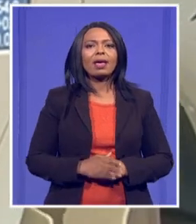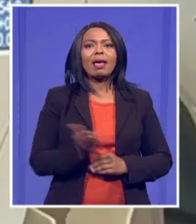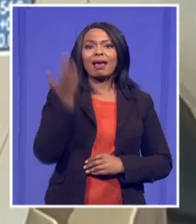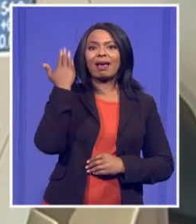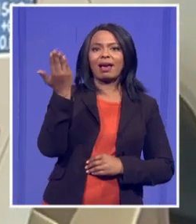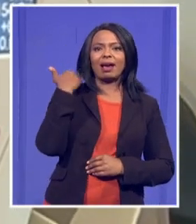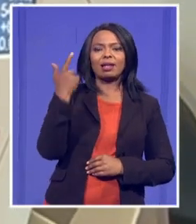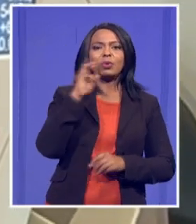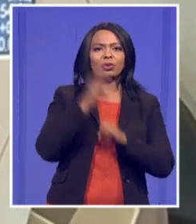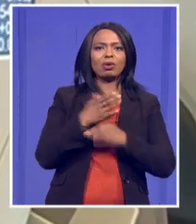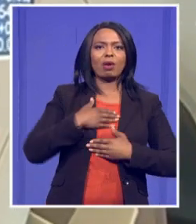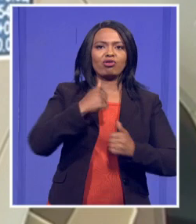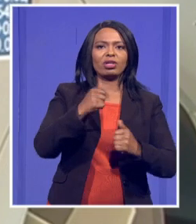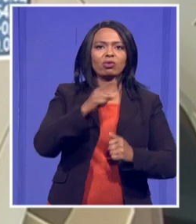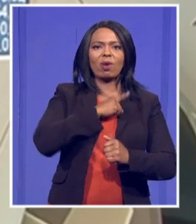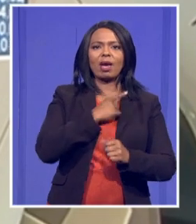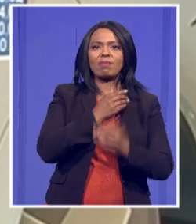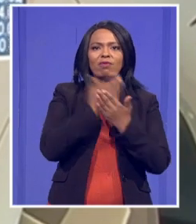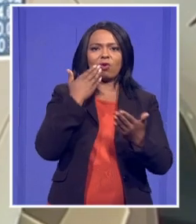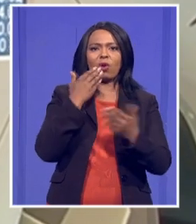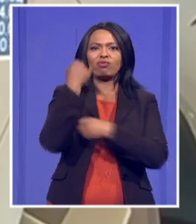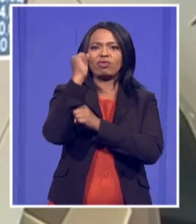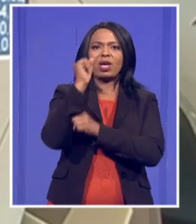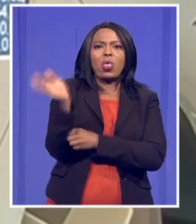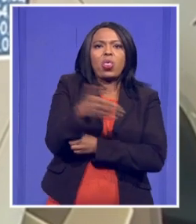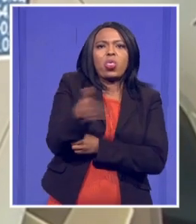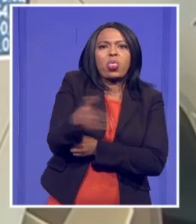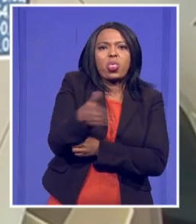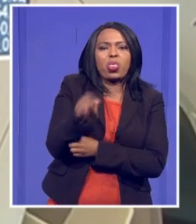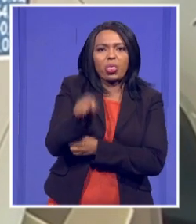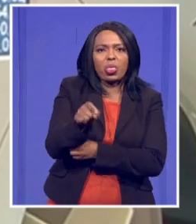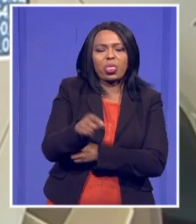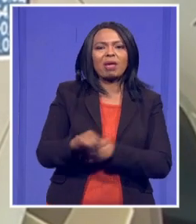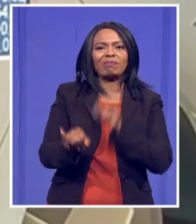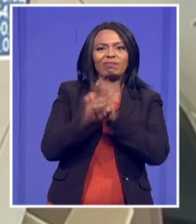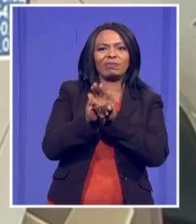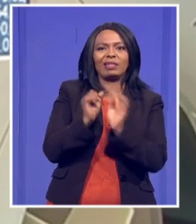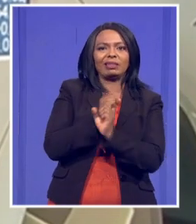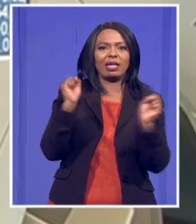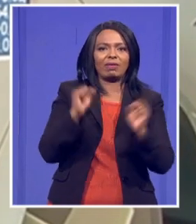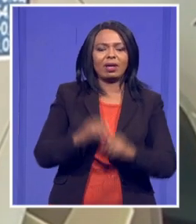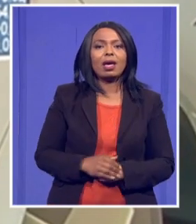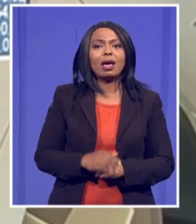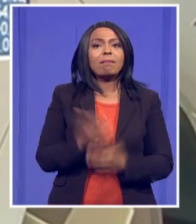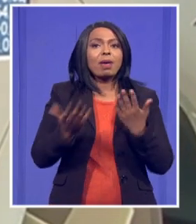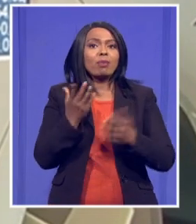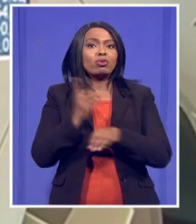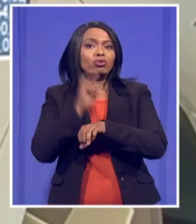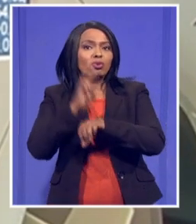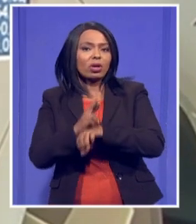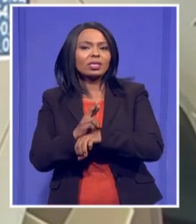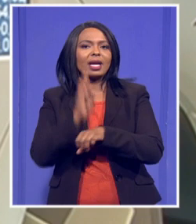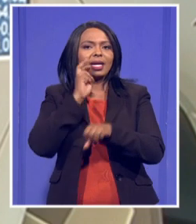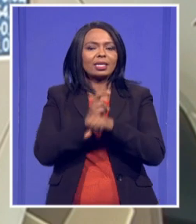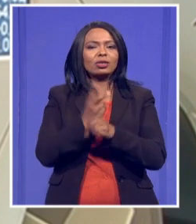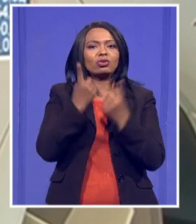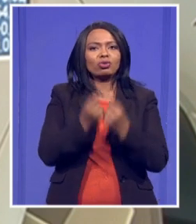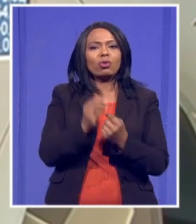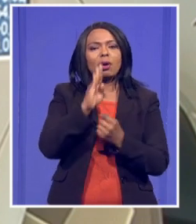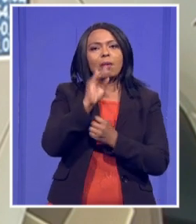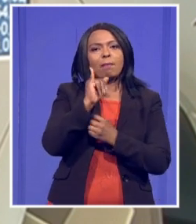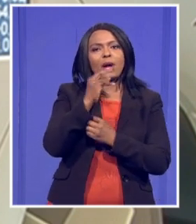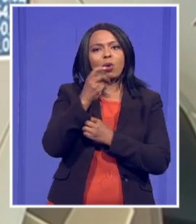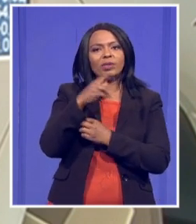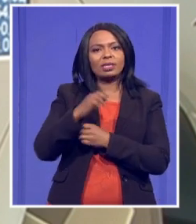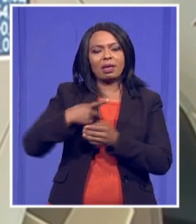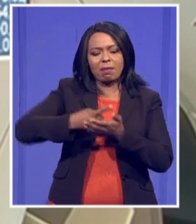have this diagnostic equipment at this area, therefore either the doctor will have to be forced to do a biopsy and wait